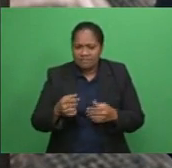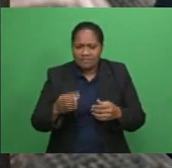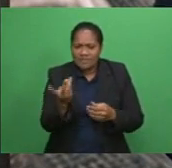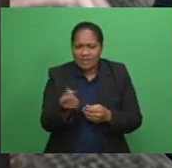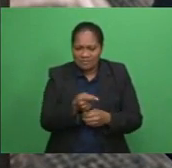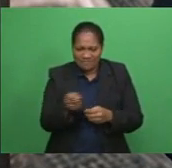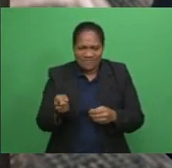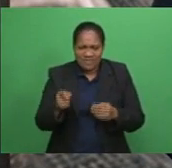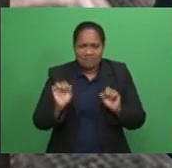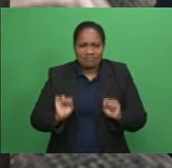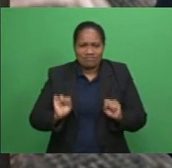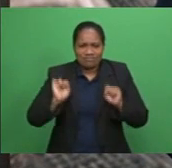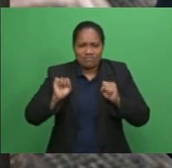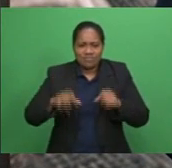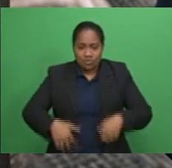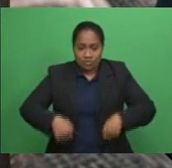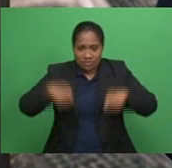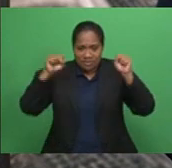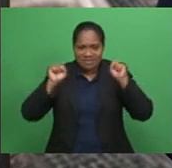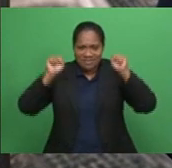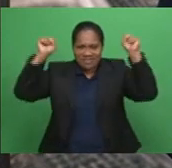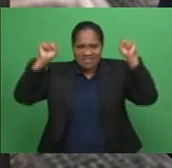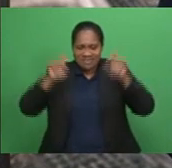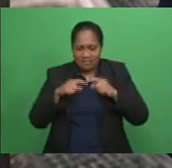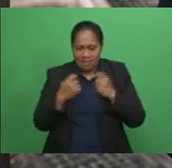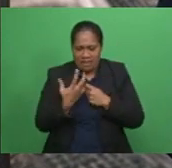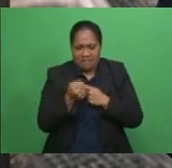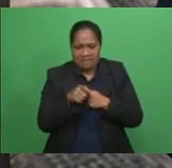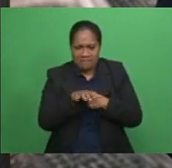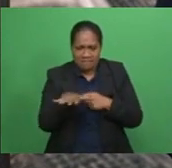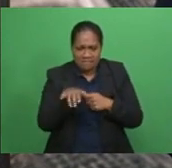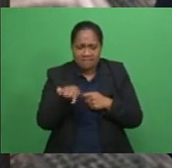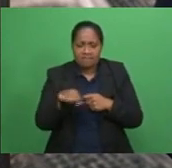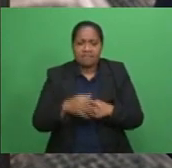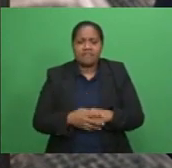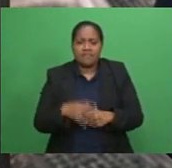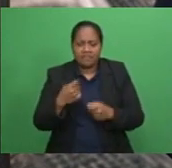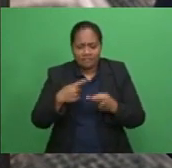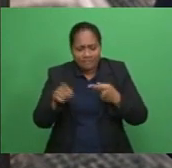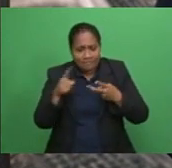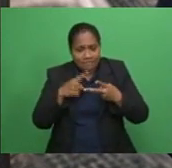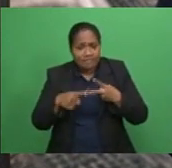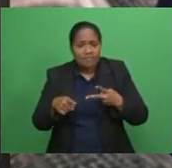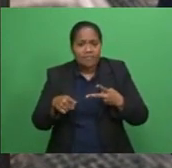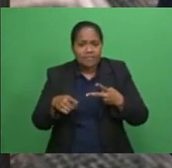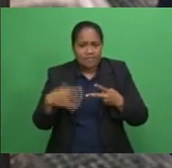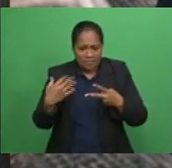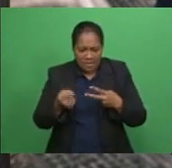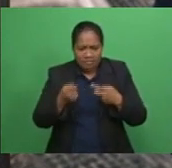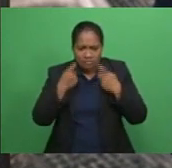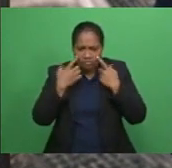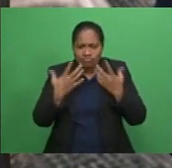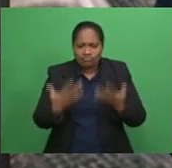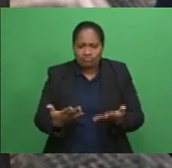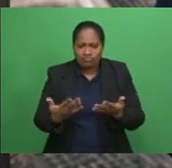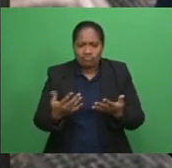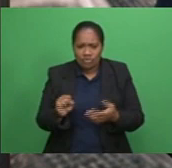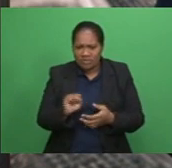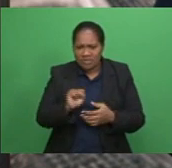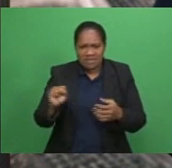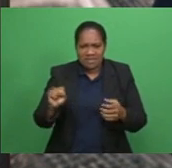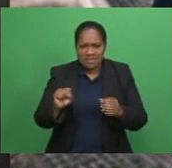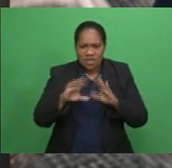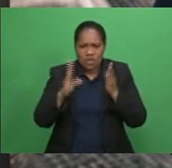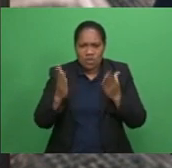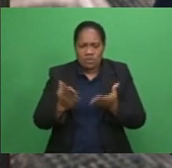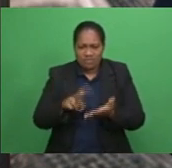in weightlifting. Lifters such as Eileen Vikamatana and Manueli Tulo have stamped their mark on the global stage despite humble